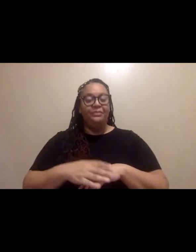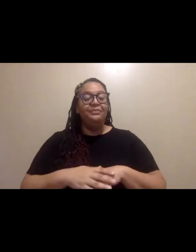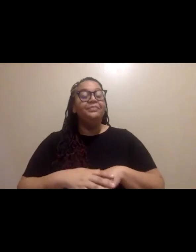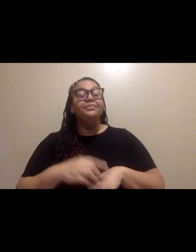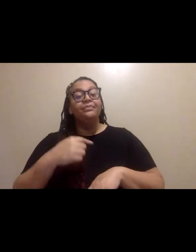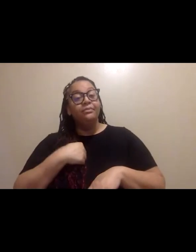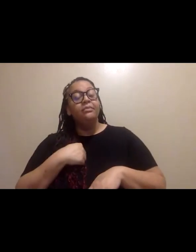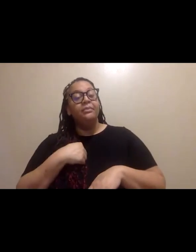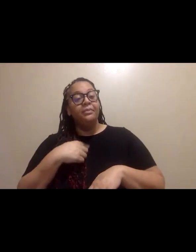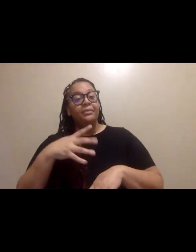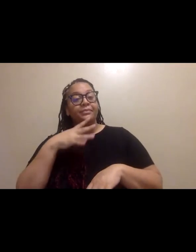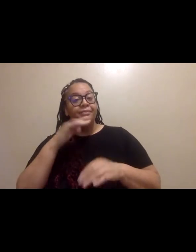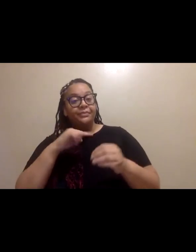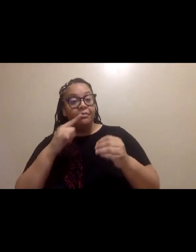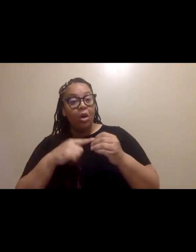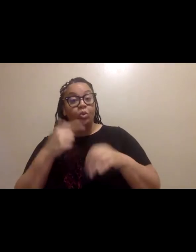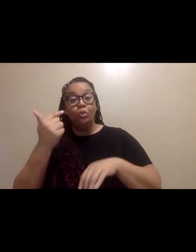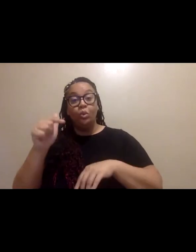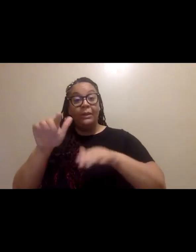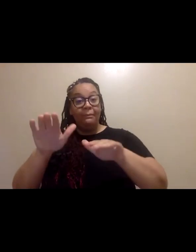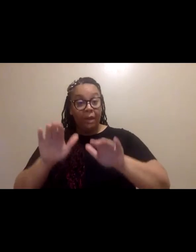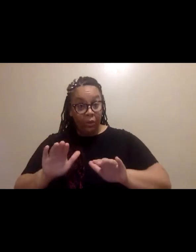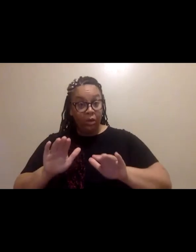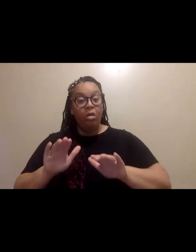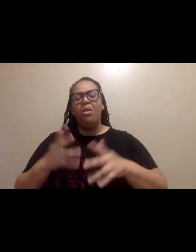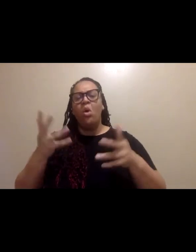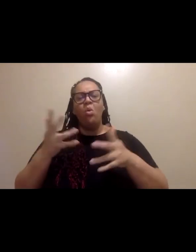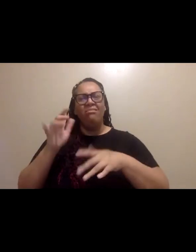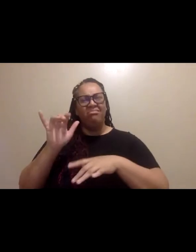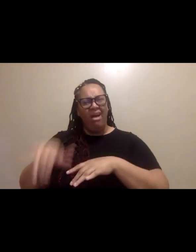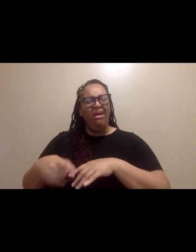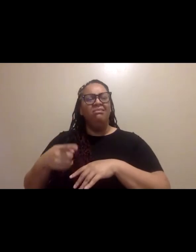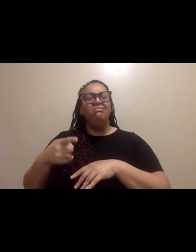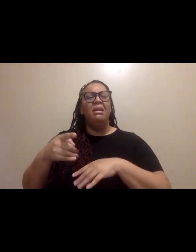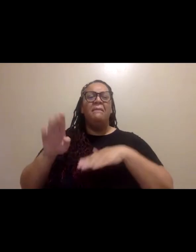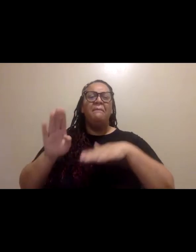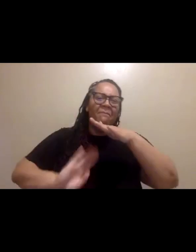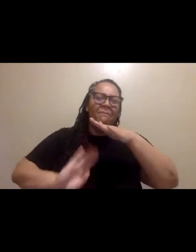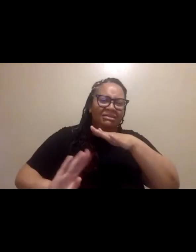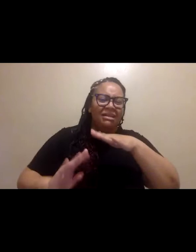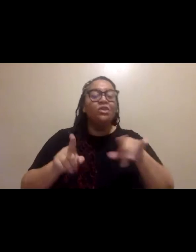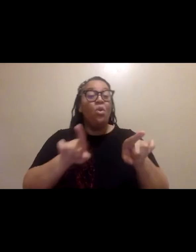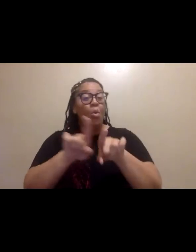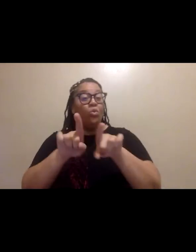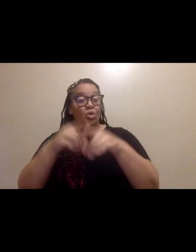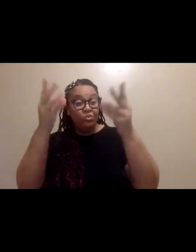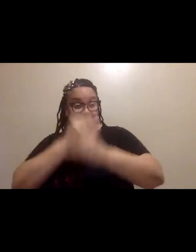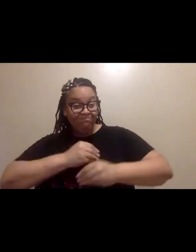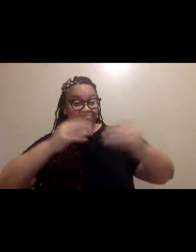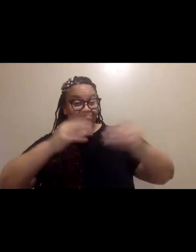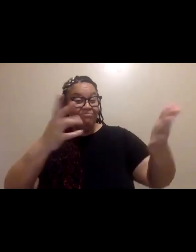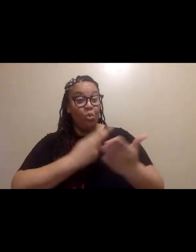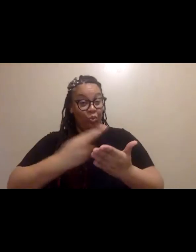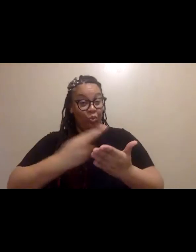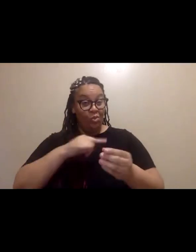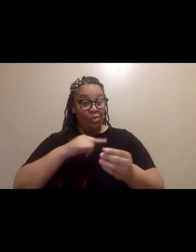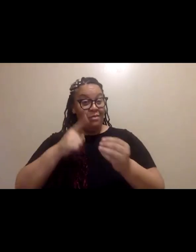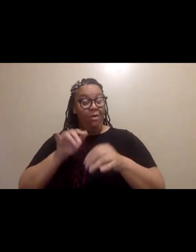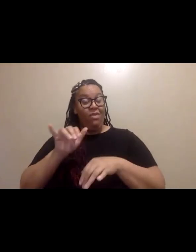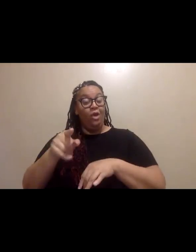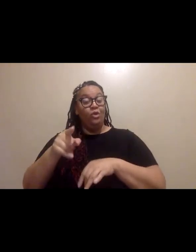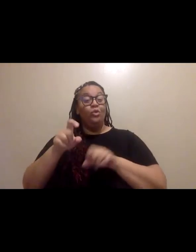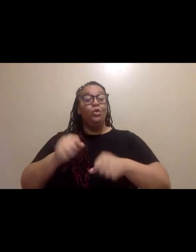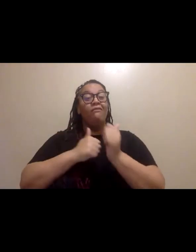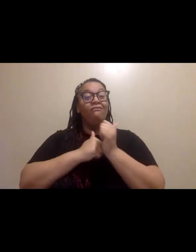be talking about green burial, kind of what it is, and the basics, and sharing some resources with you where you can follow up